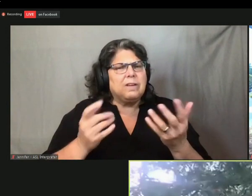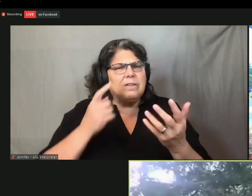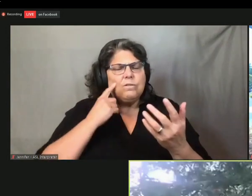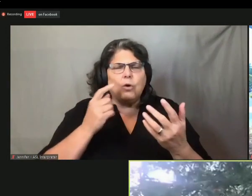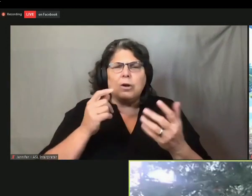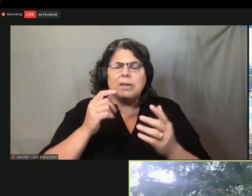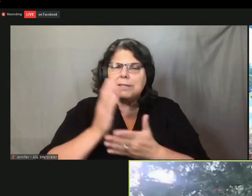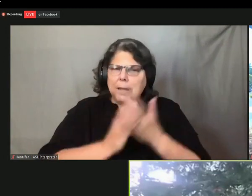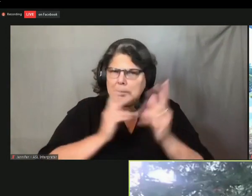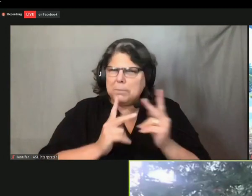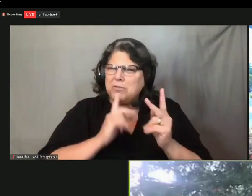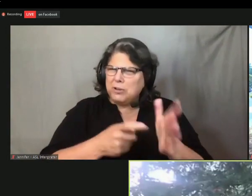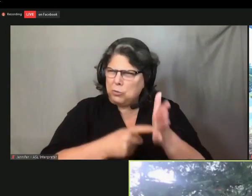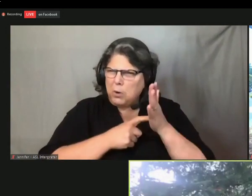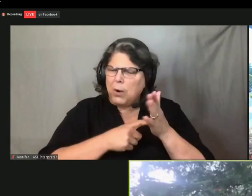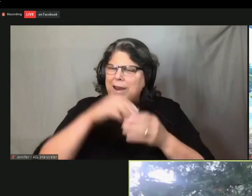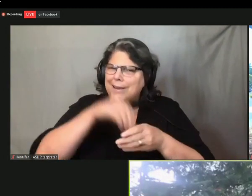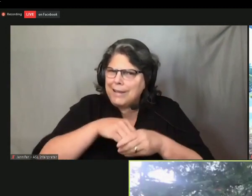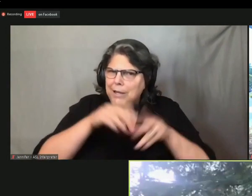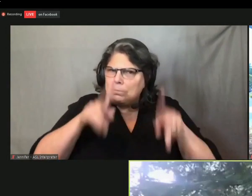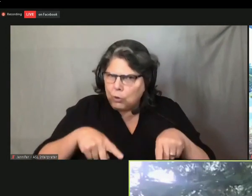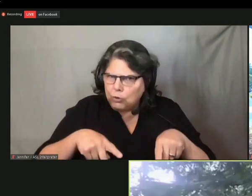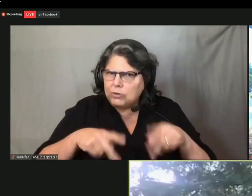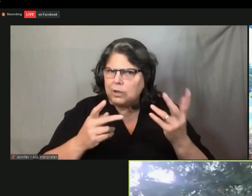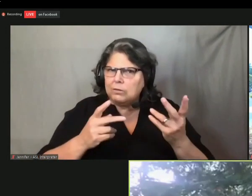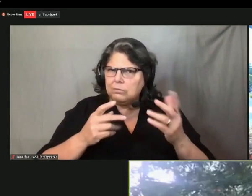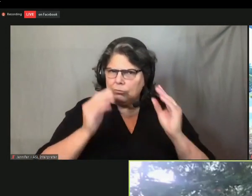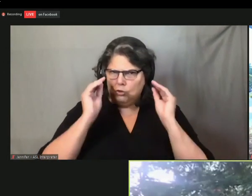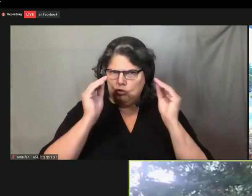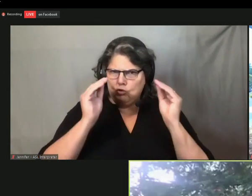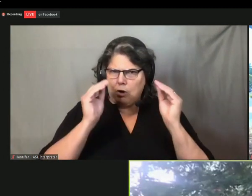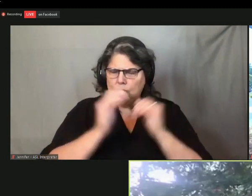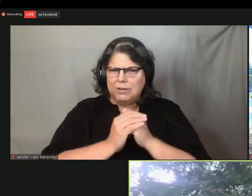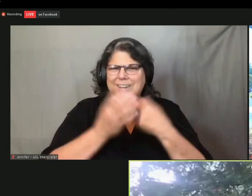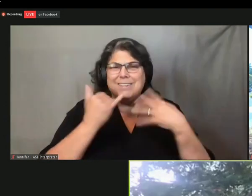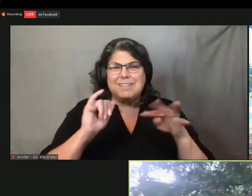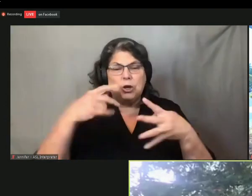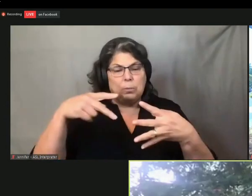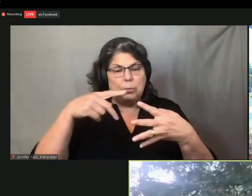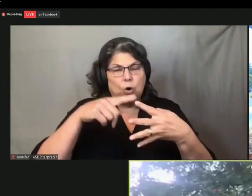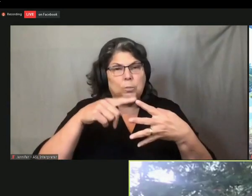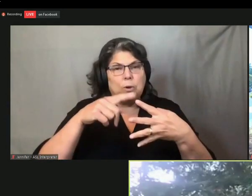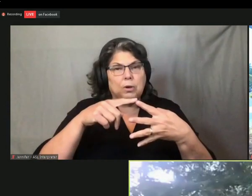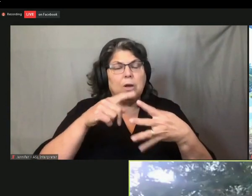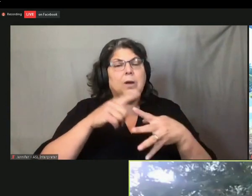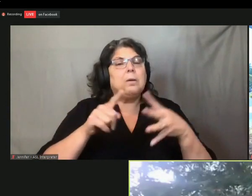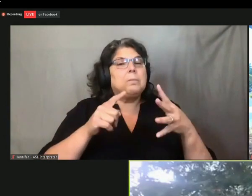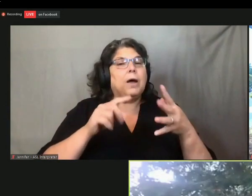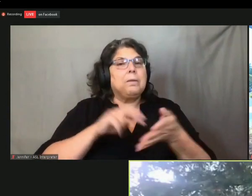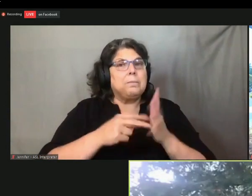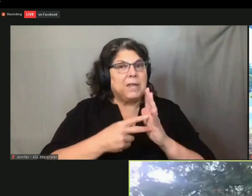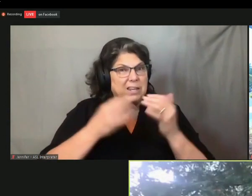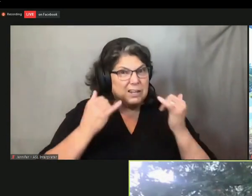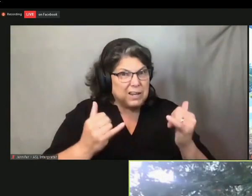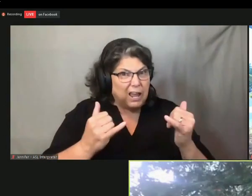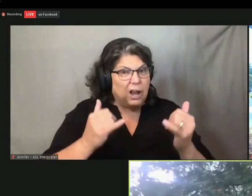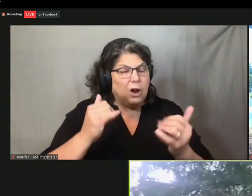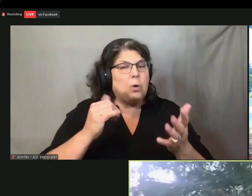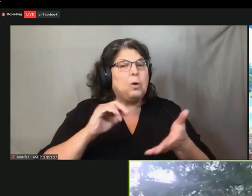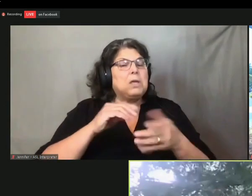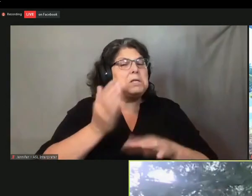instruction. Although we remain in the state's purple tier, recent improvements in our latest case rates mean that we can now